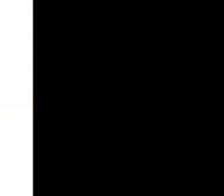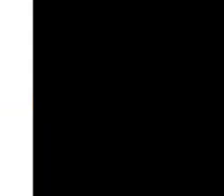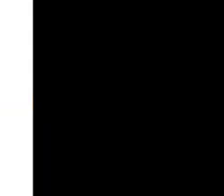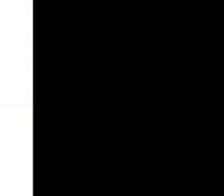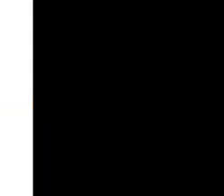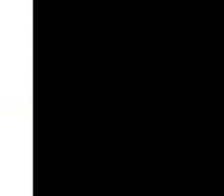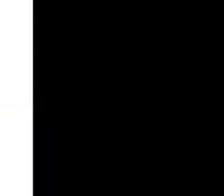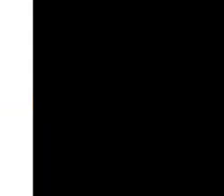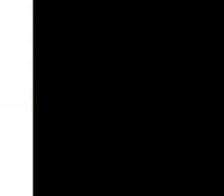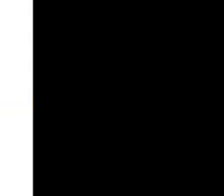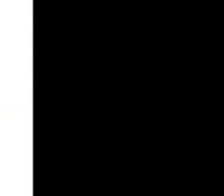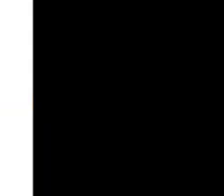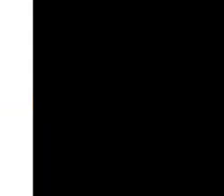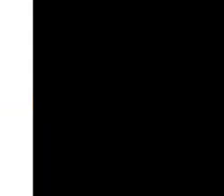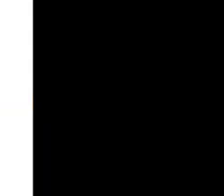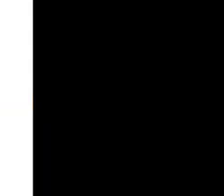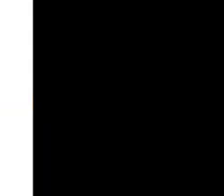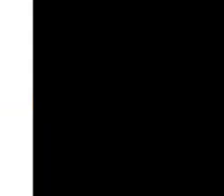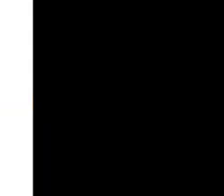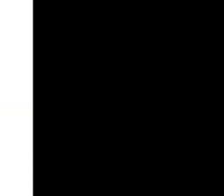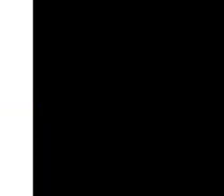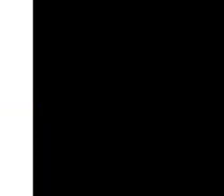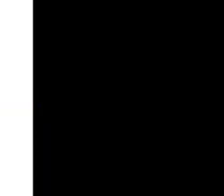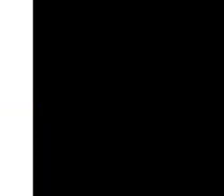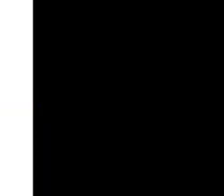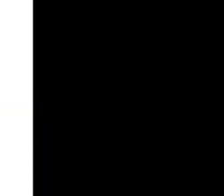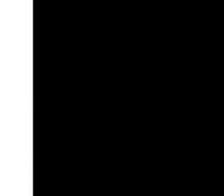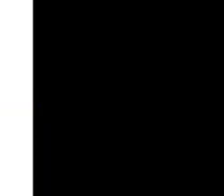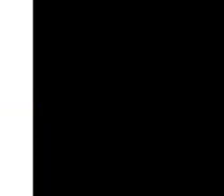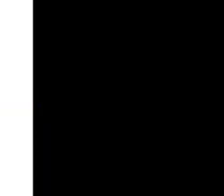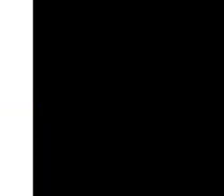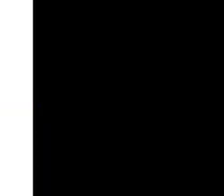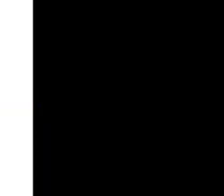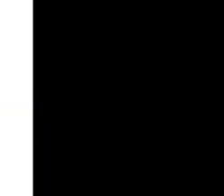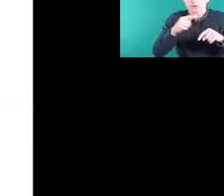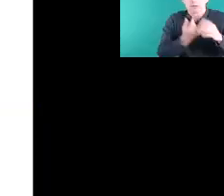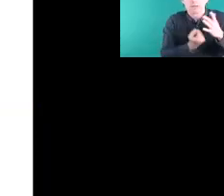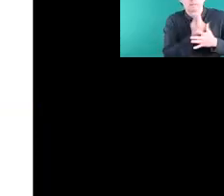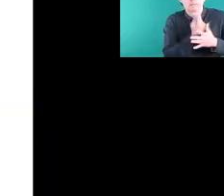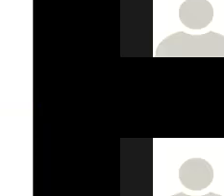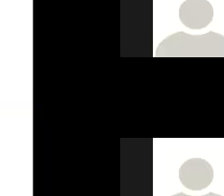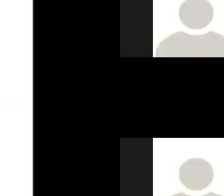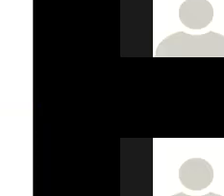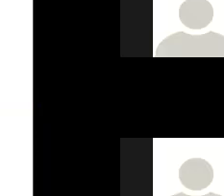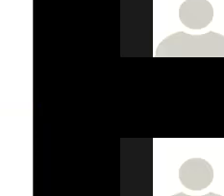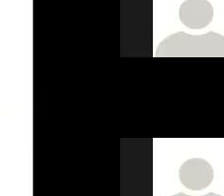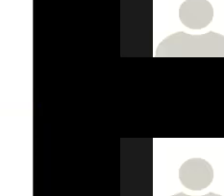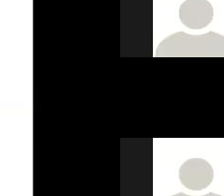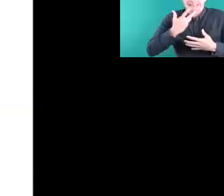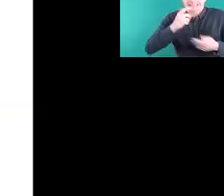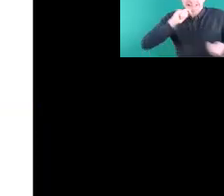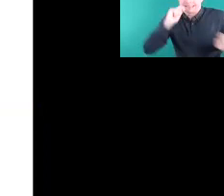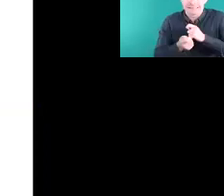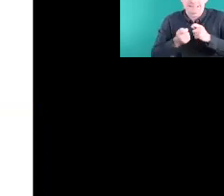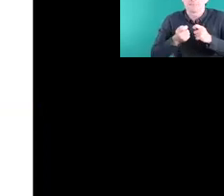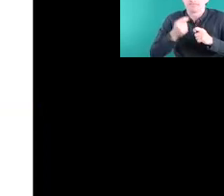slide to just discuss the agenda? So what we're hoping to achieve with you today is really, as I